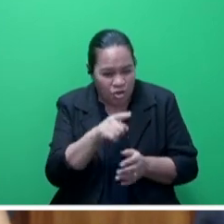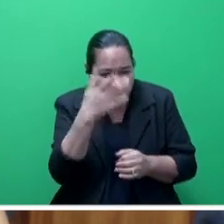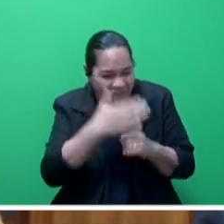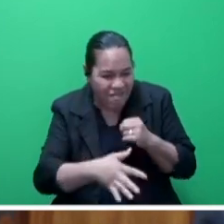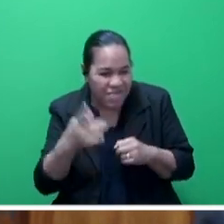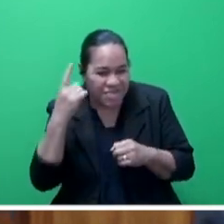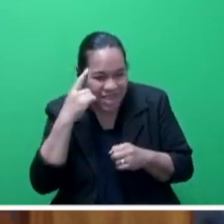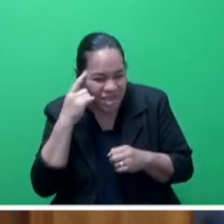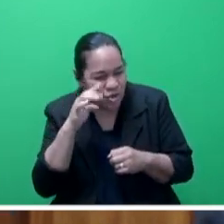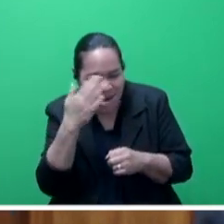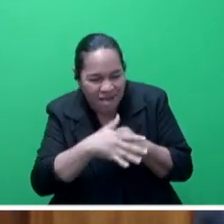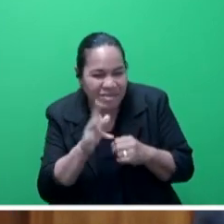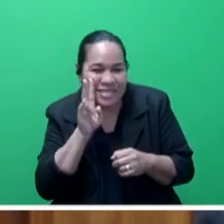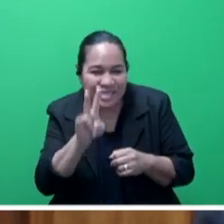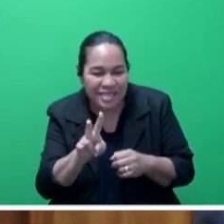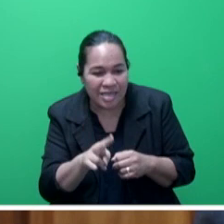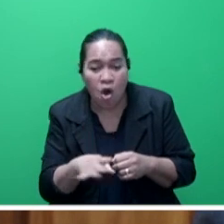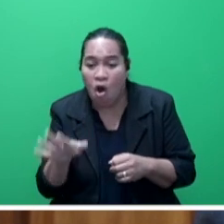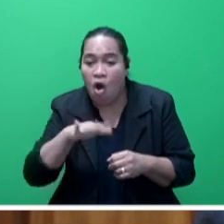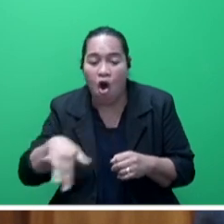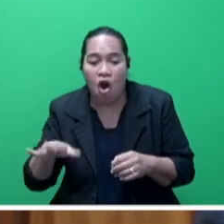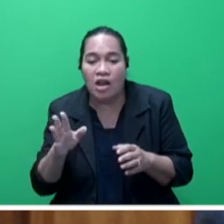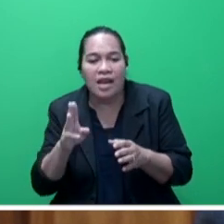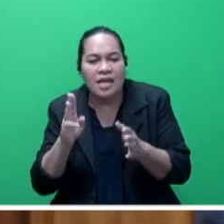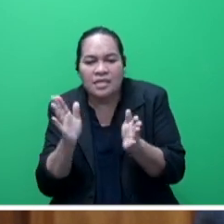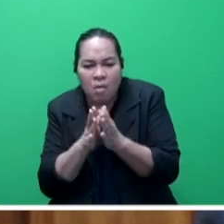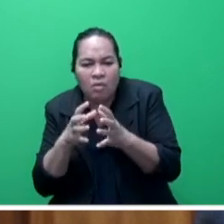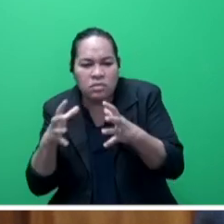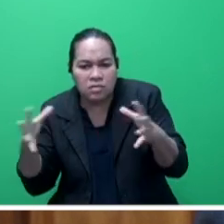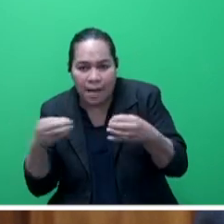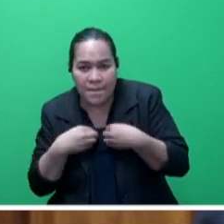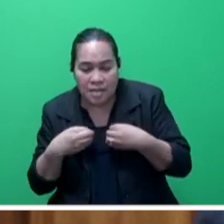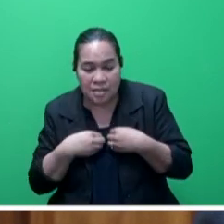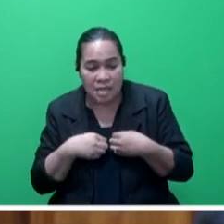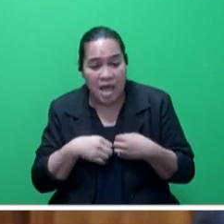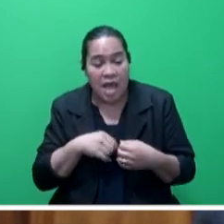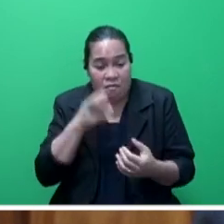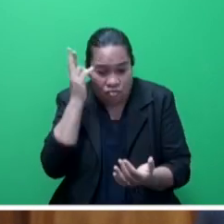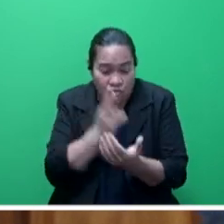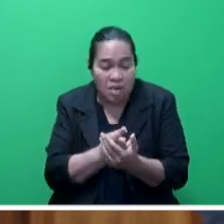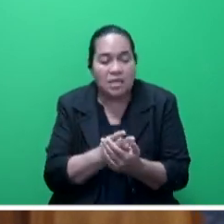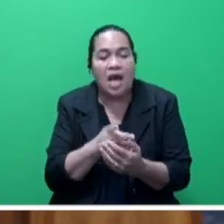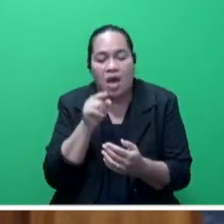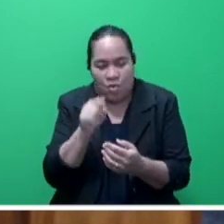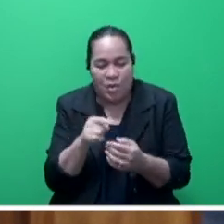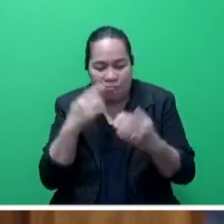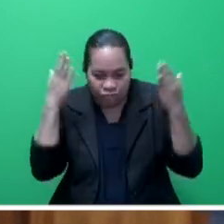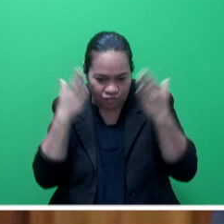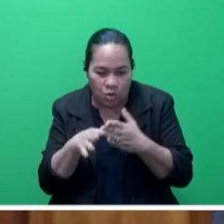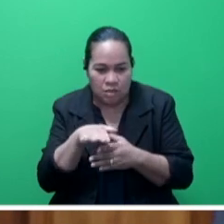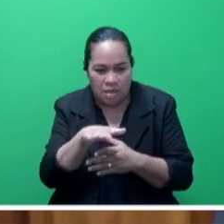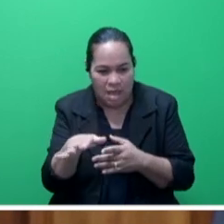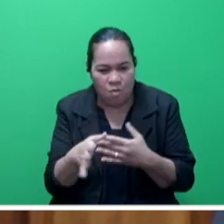and they fail to see, and all MSME owners should listen to this, at the heart of our recovery is MSMEs. Whether it's